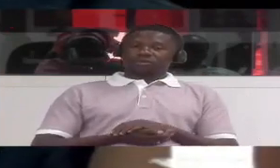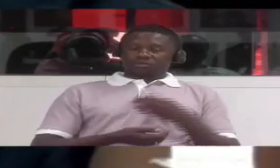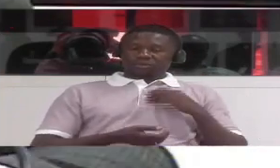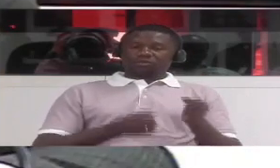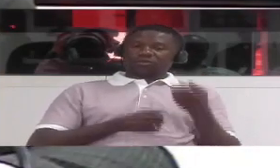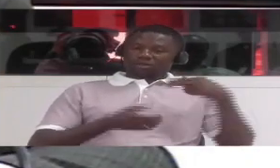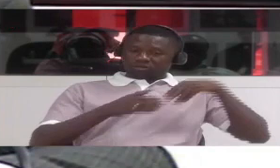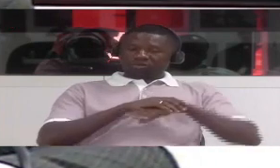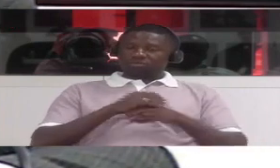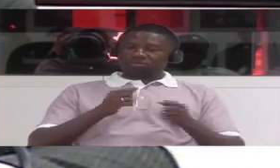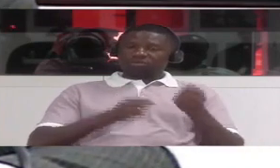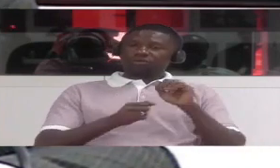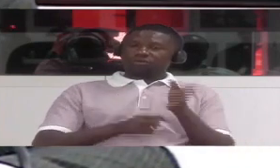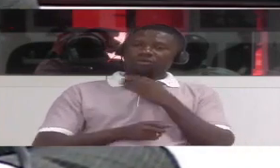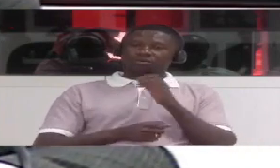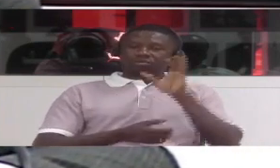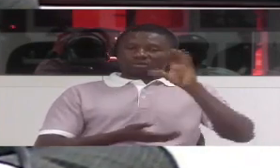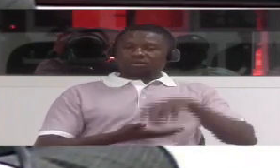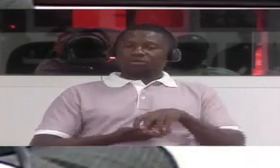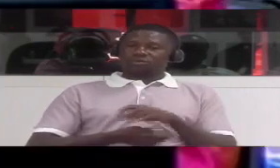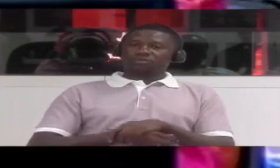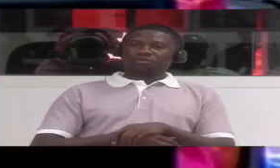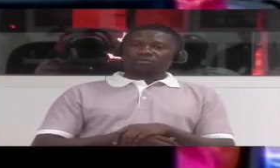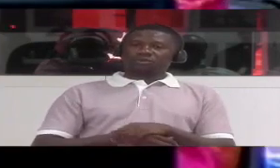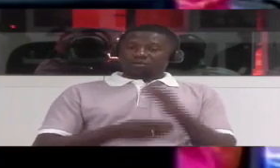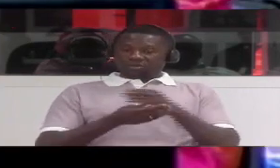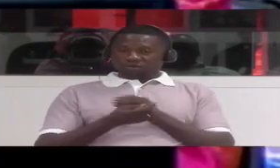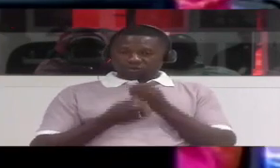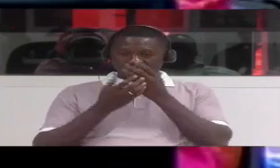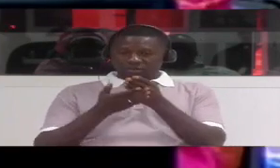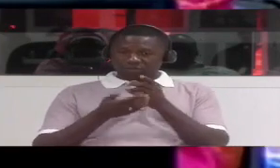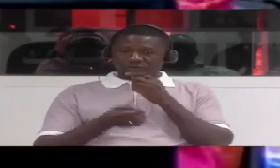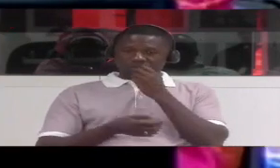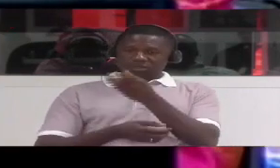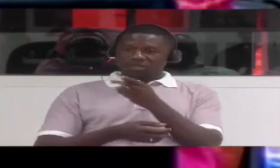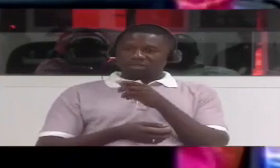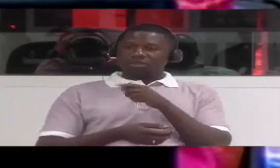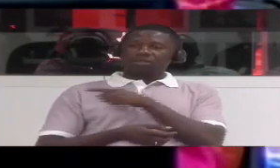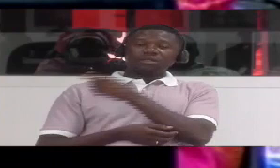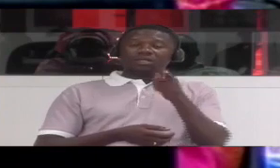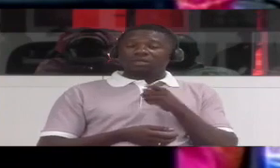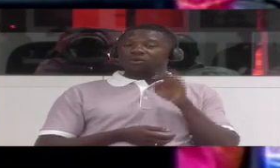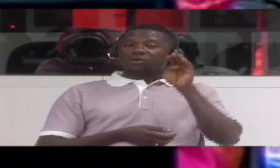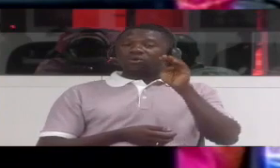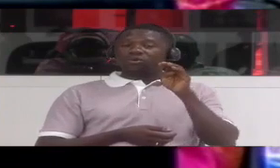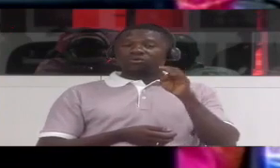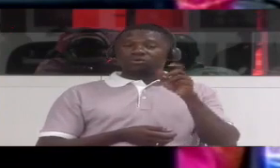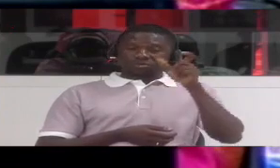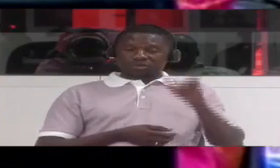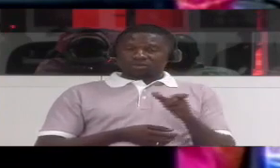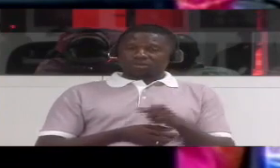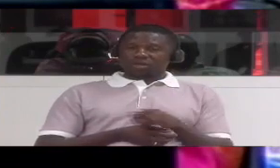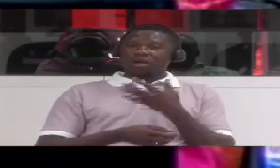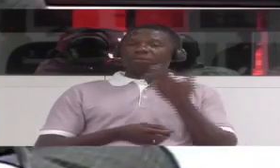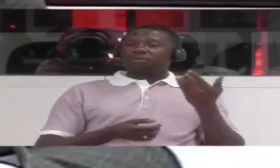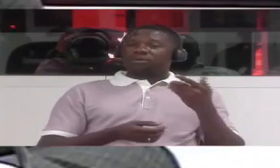we went to Banjul. So before you proceed, you said they called someone. How many police officers